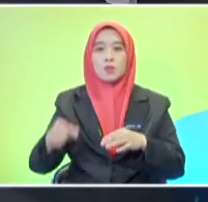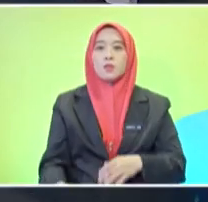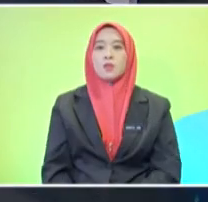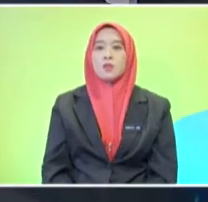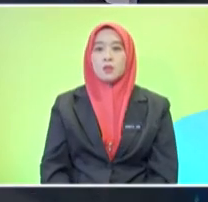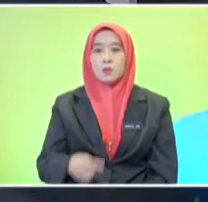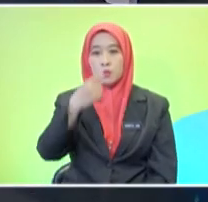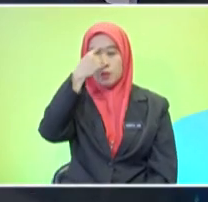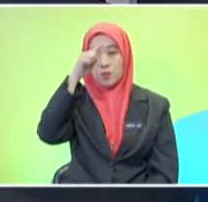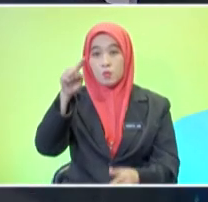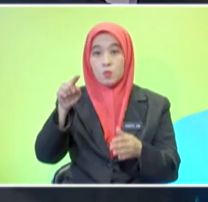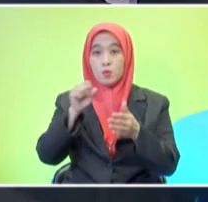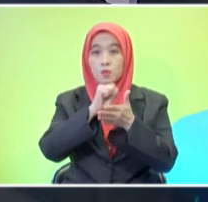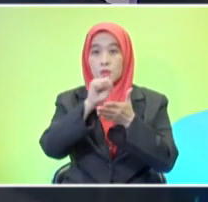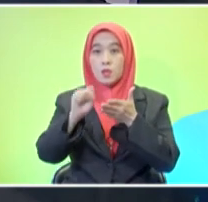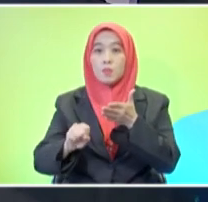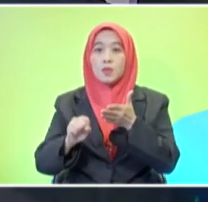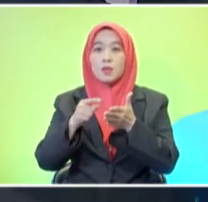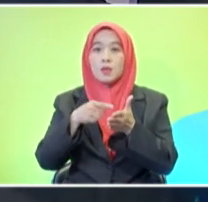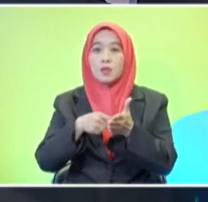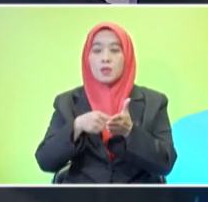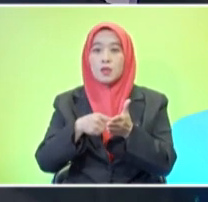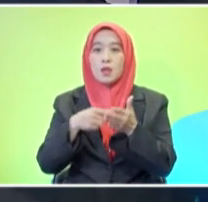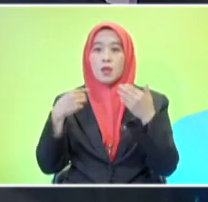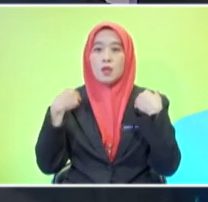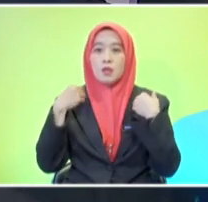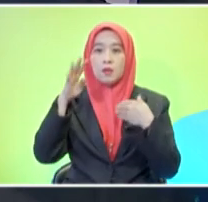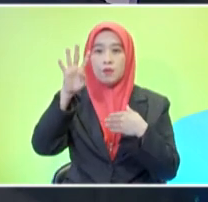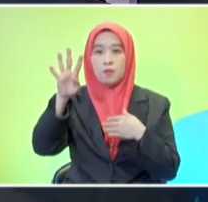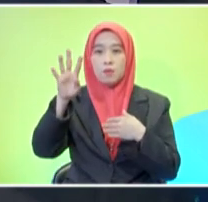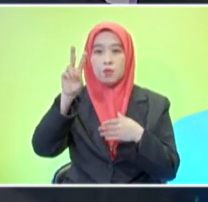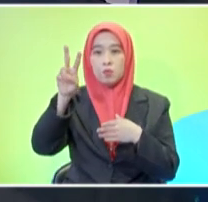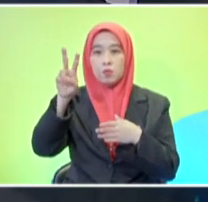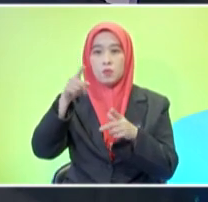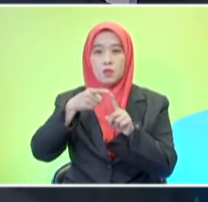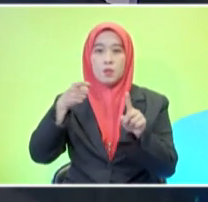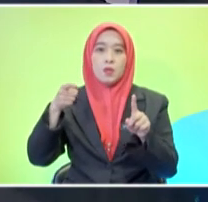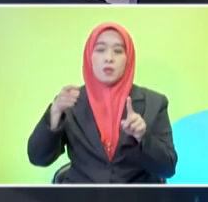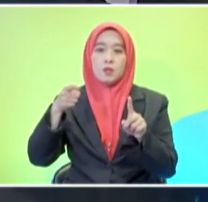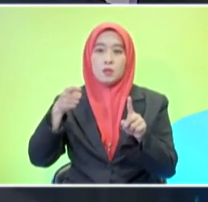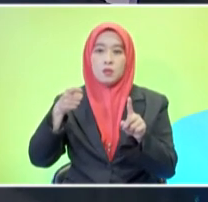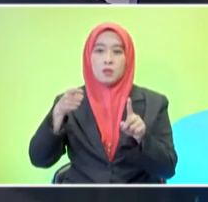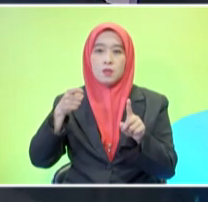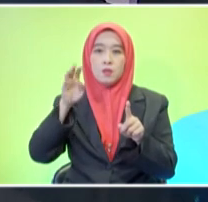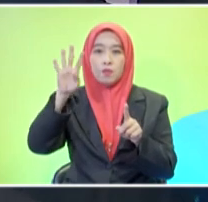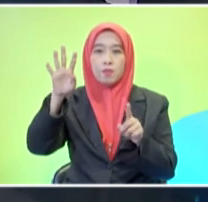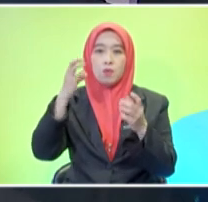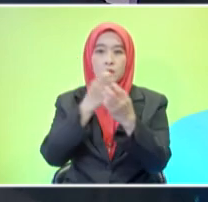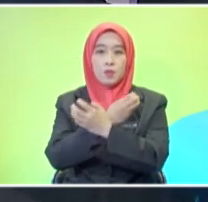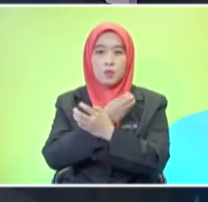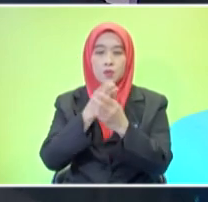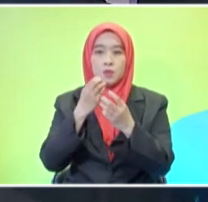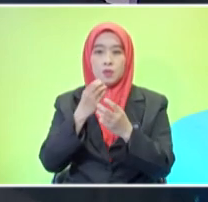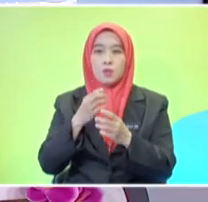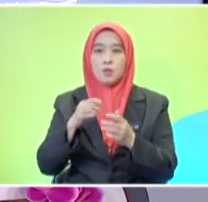this segment, we are testing out 2 out of the 4 competitions among plants, right? Yes, correct. Mm. So this is today,